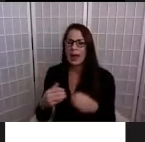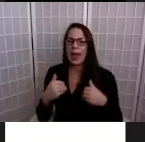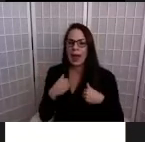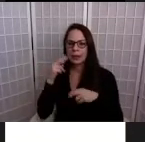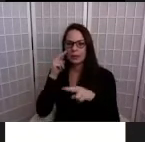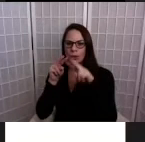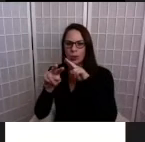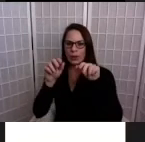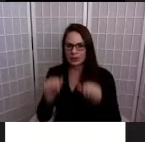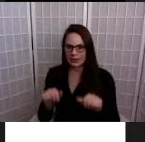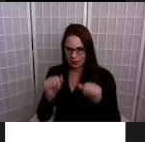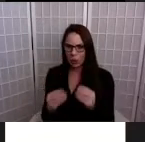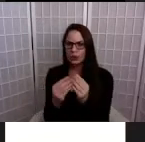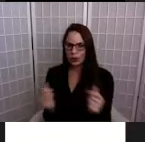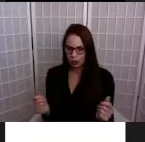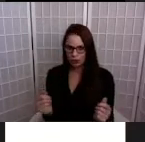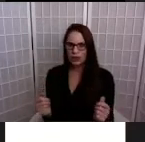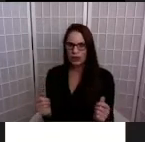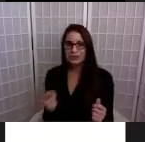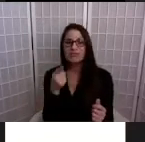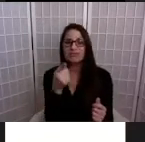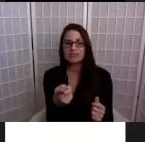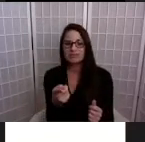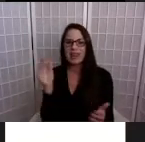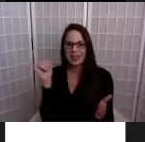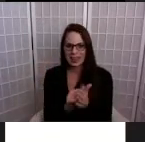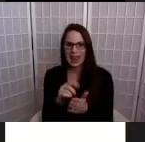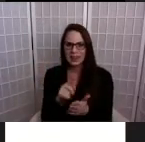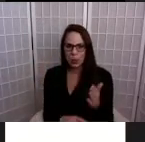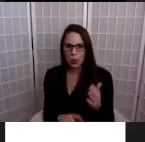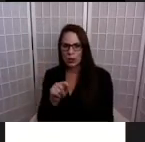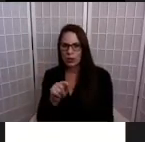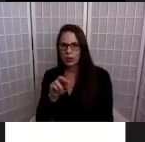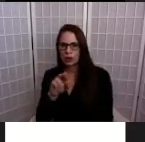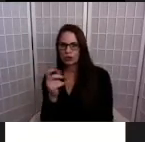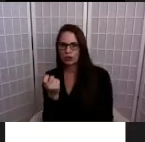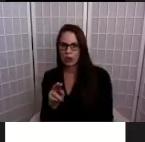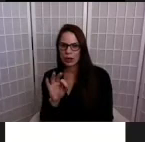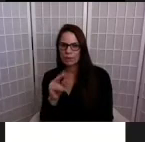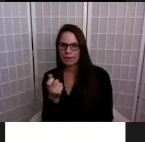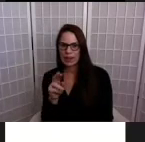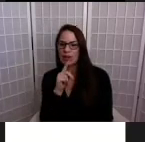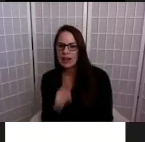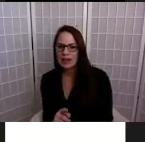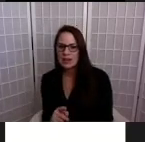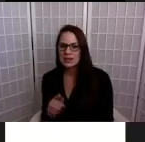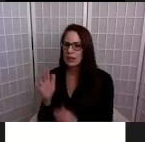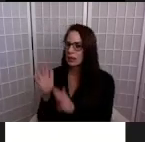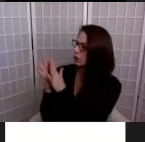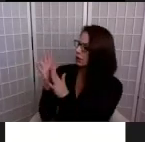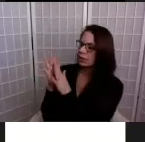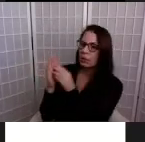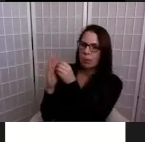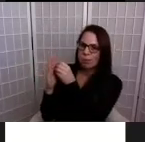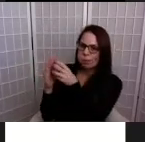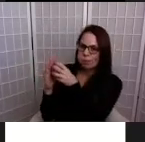solutions. So this is what a trigger finger is. You can see the tendons swell and they go through this tunnel and they get stuck